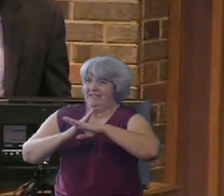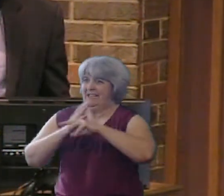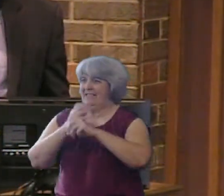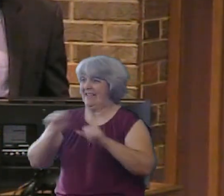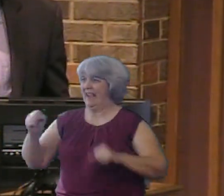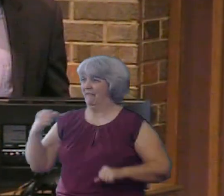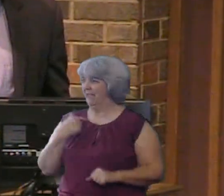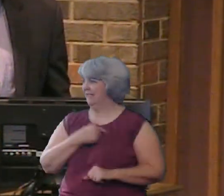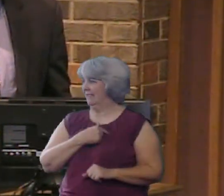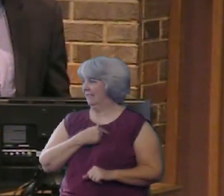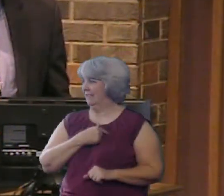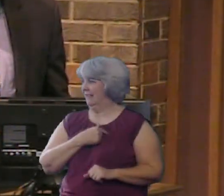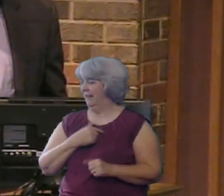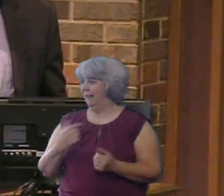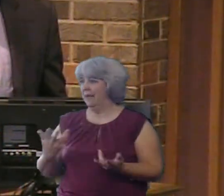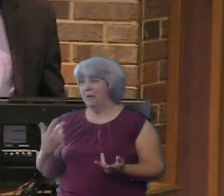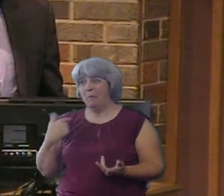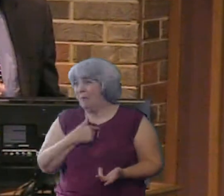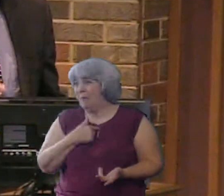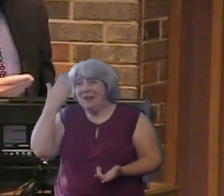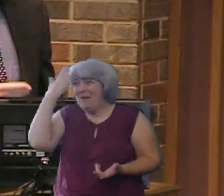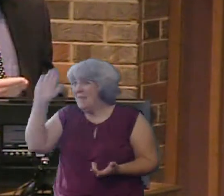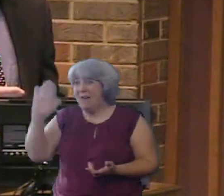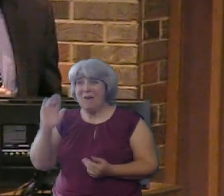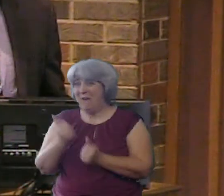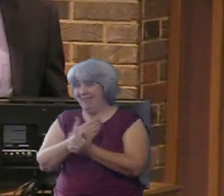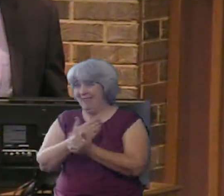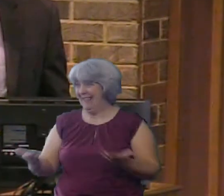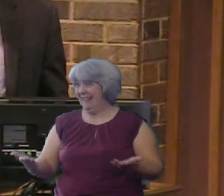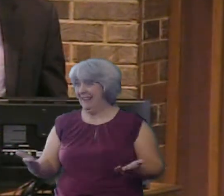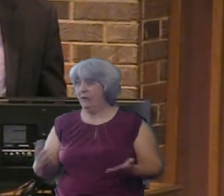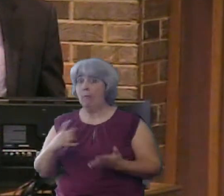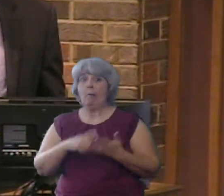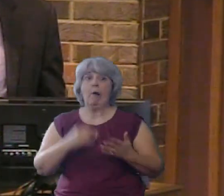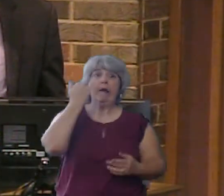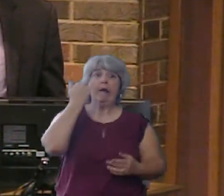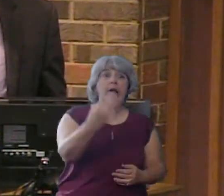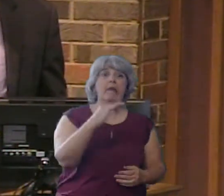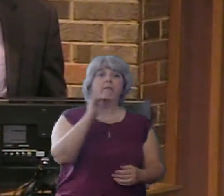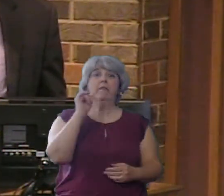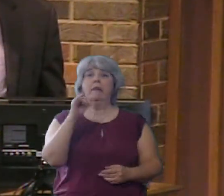And of course, we'll never know that. You can't know what didn't happen.